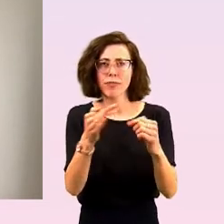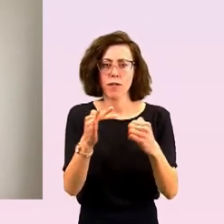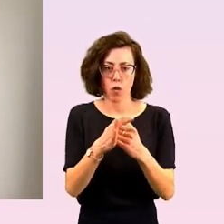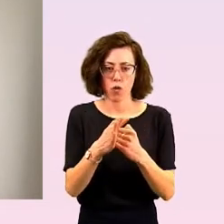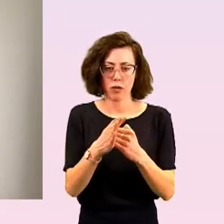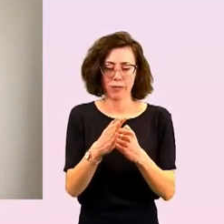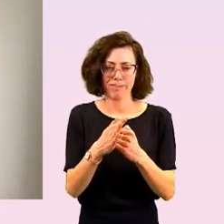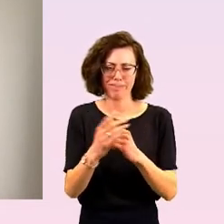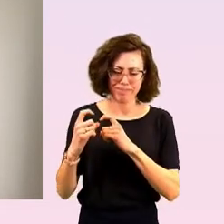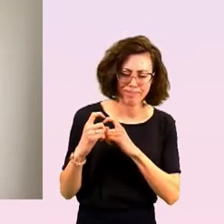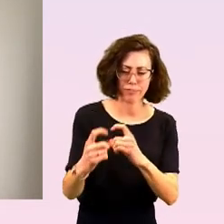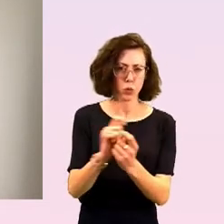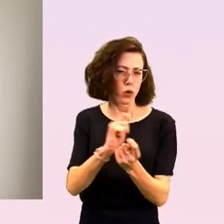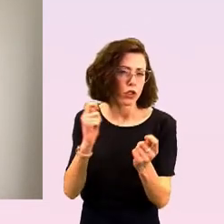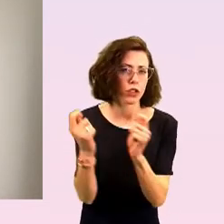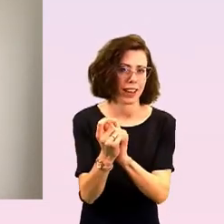you know,